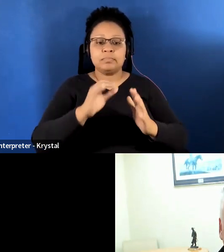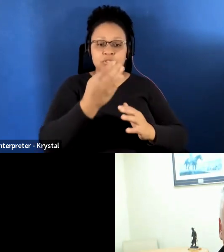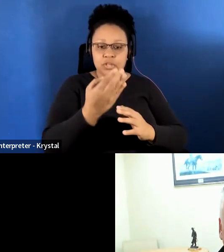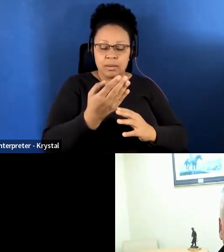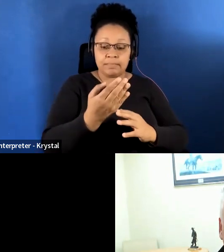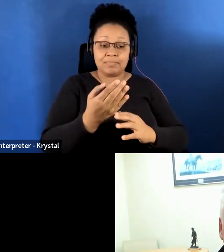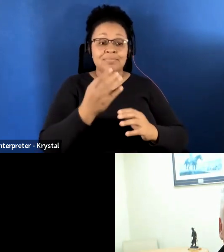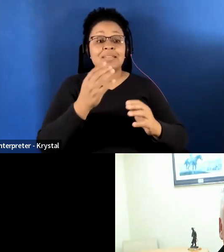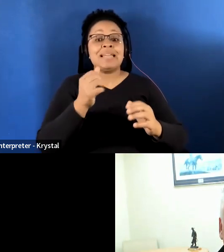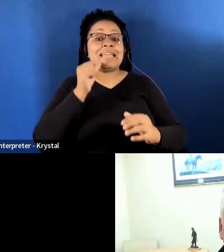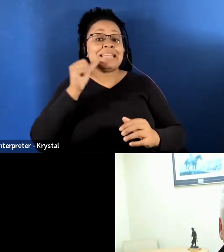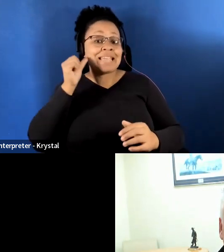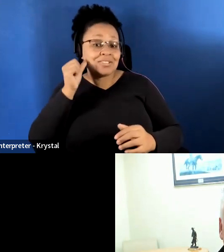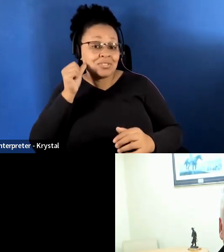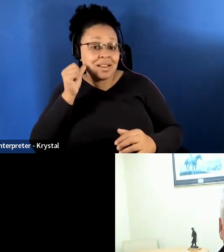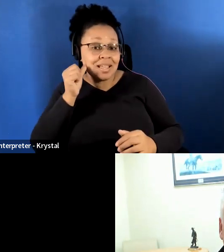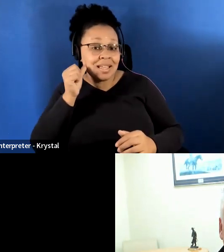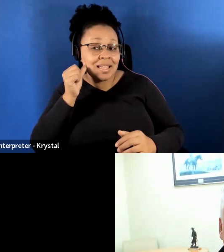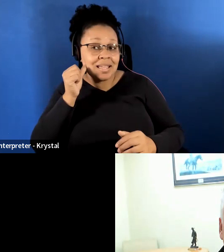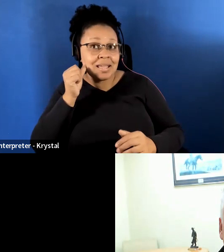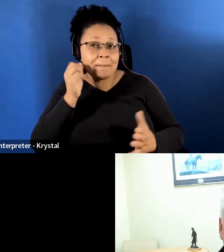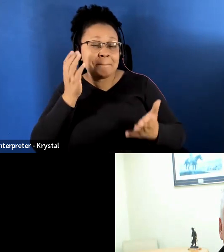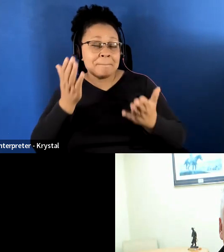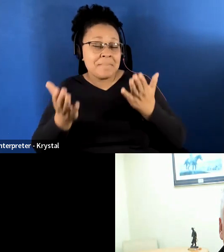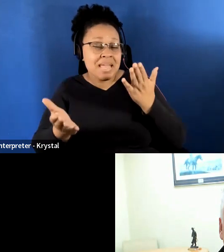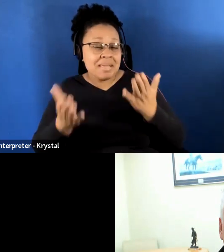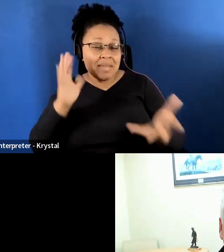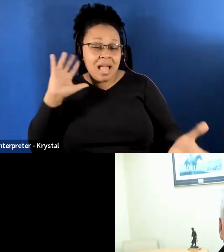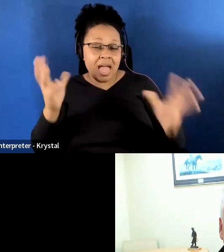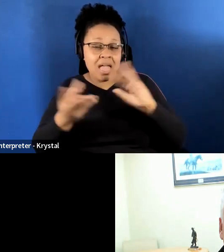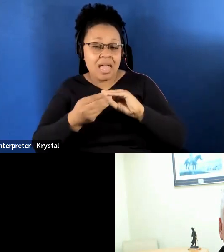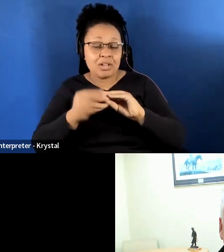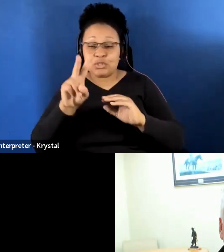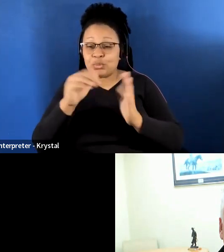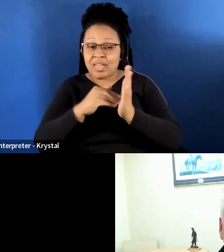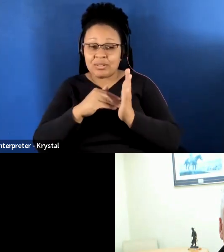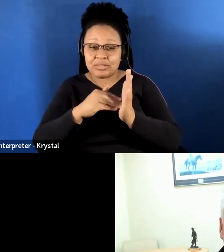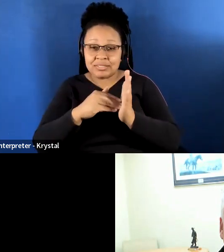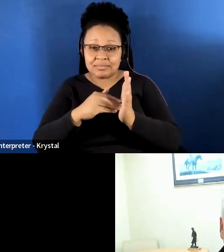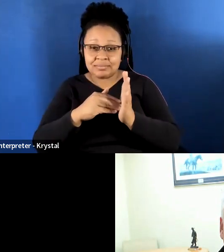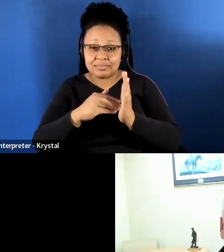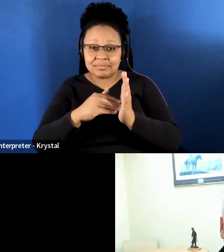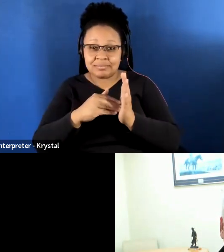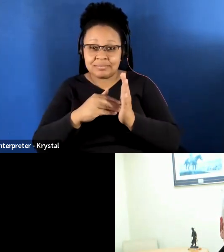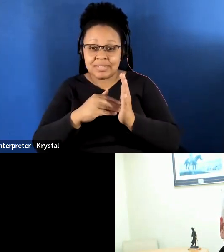Yesterday, there might have been in total 2,000